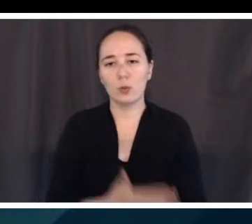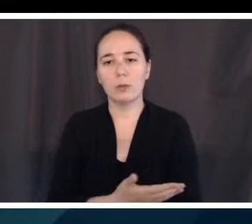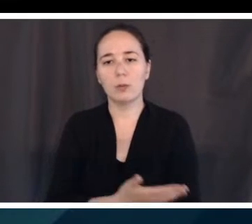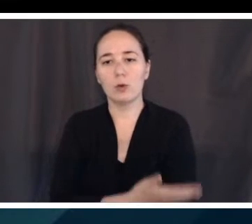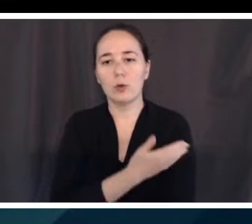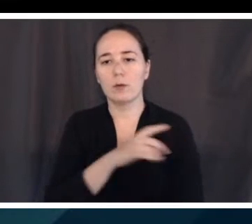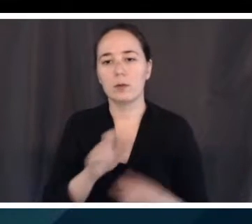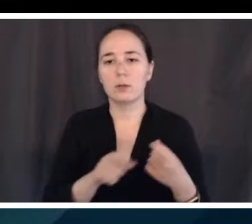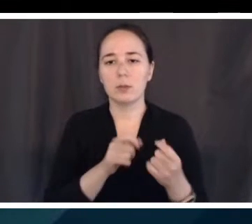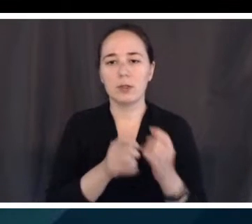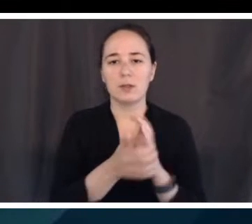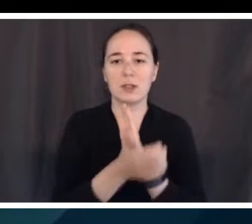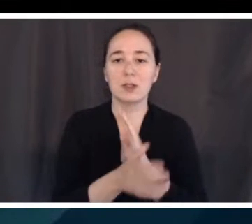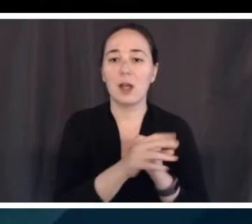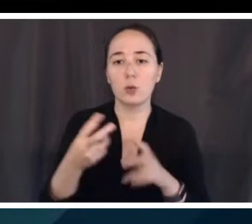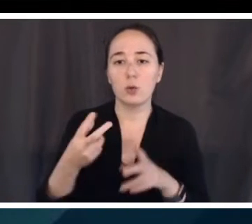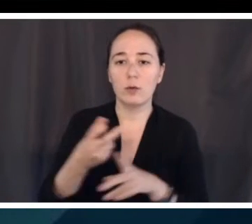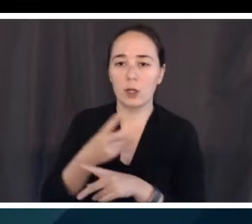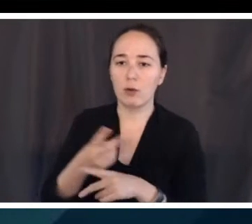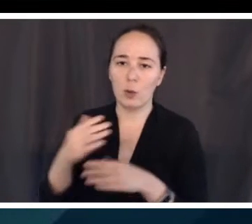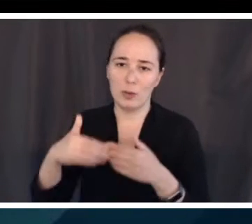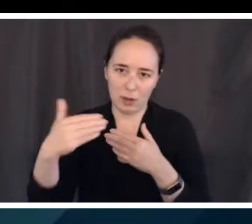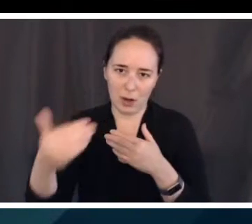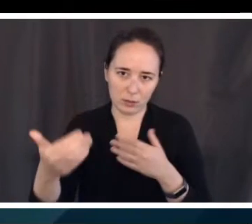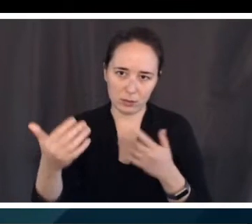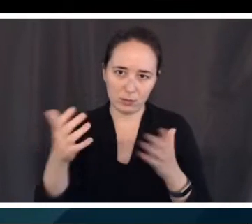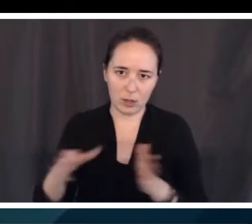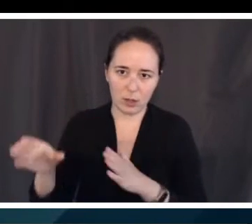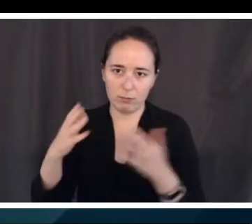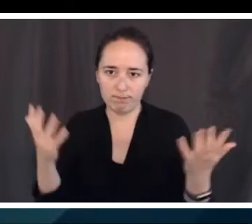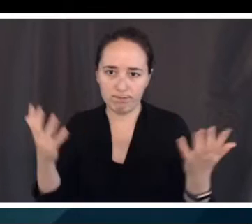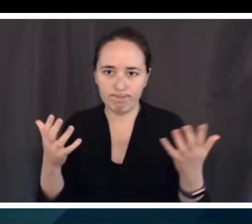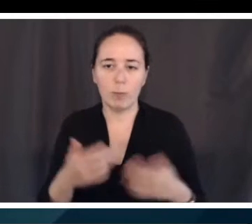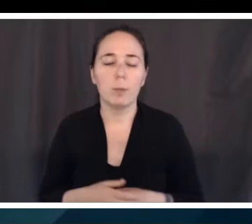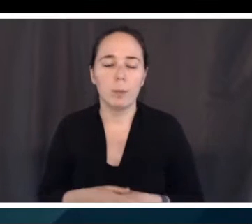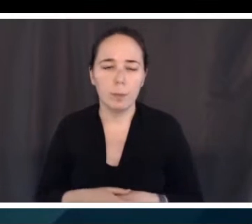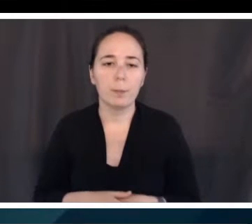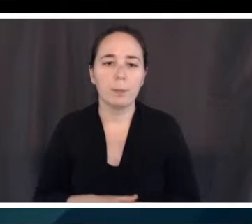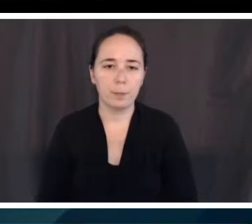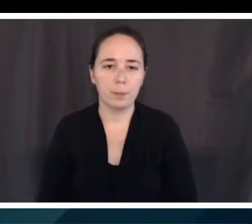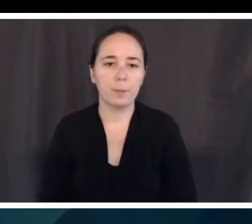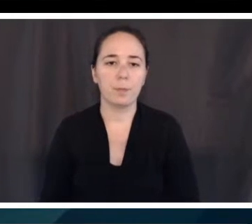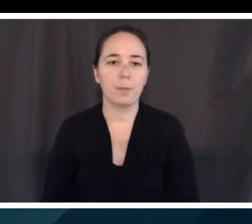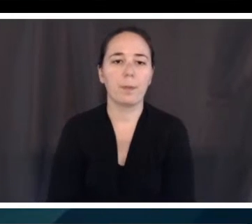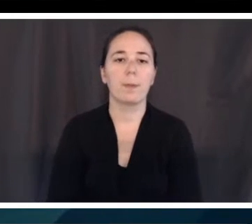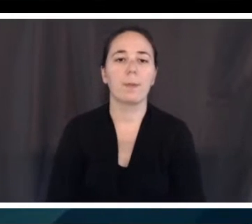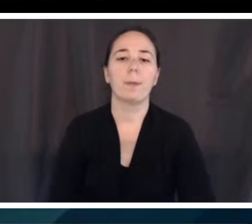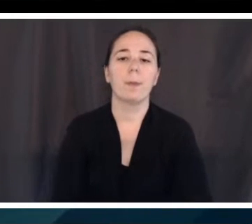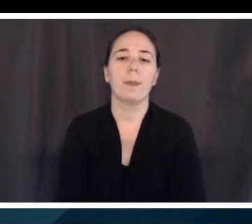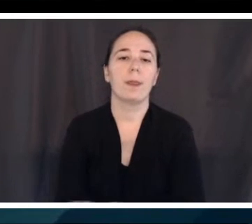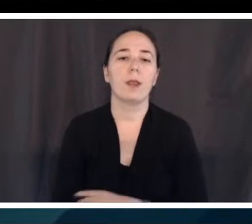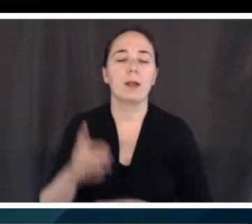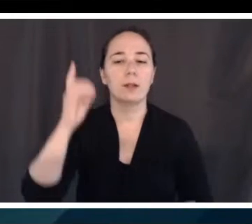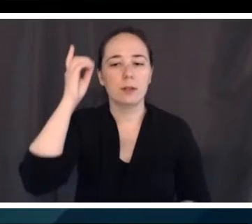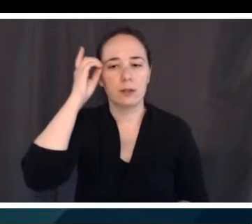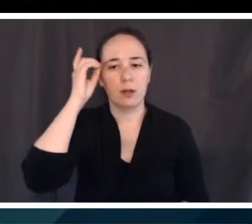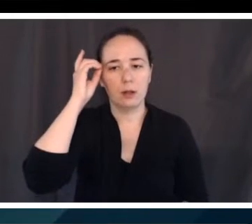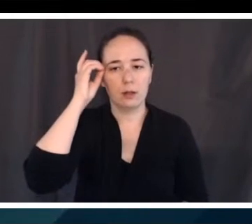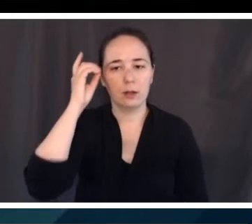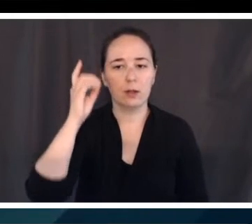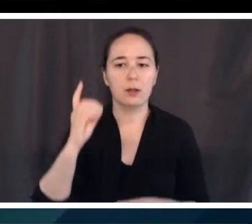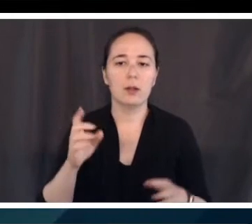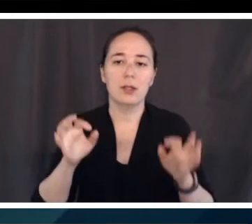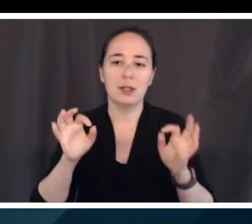figure out what I want to do next, whatever that is. Yeah, certainly can relate to you in the sense